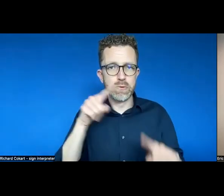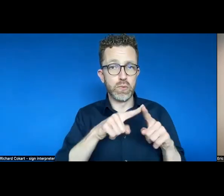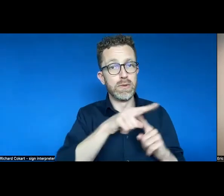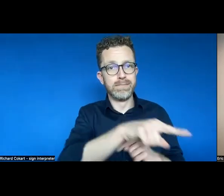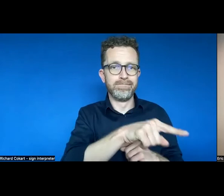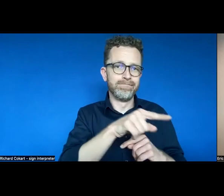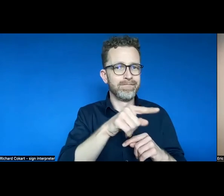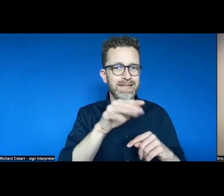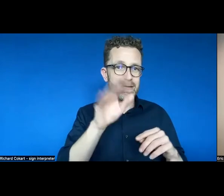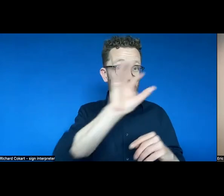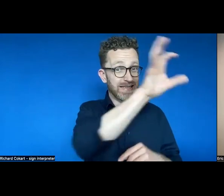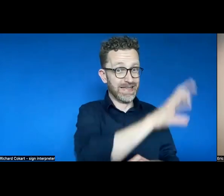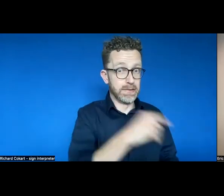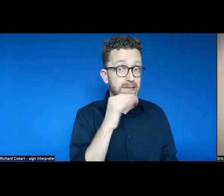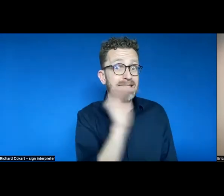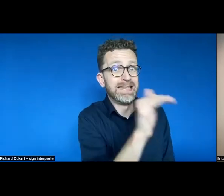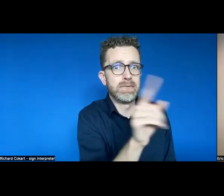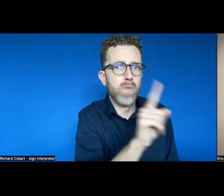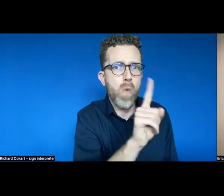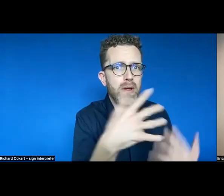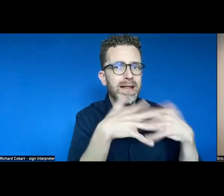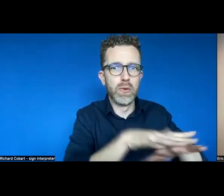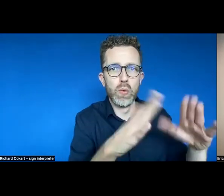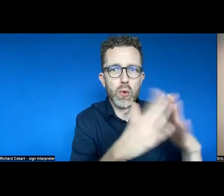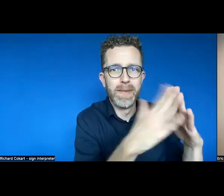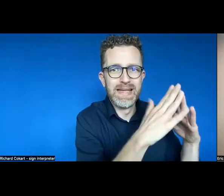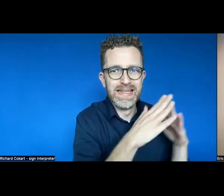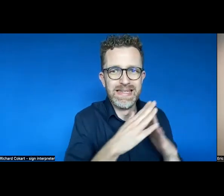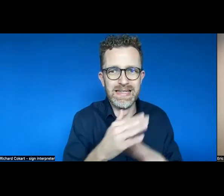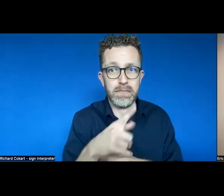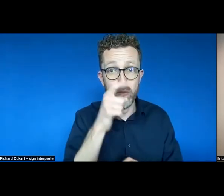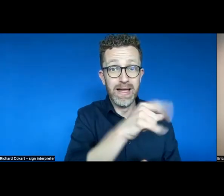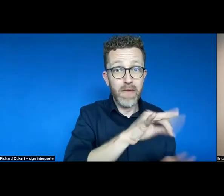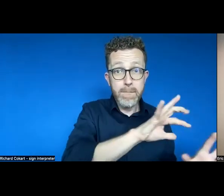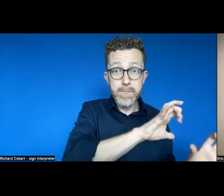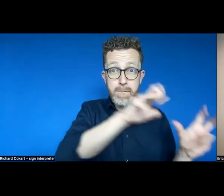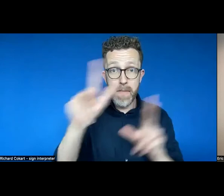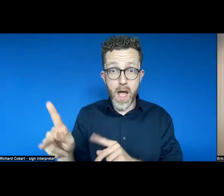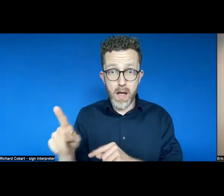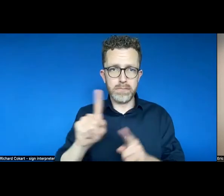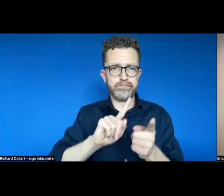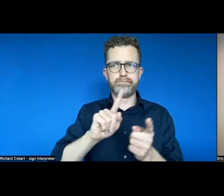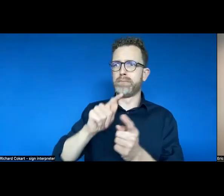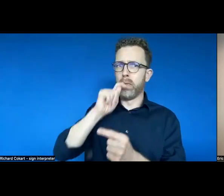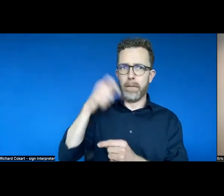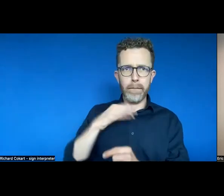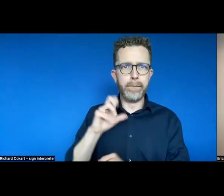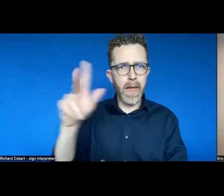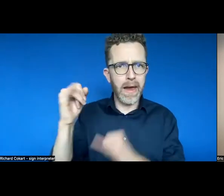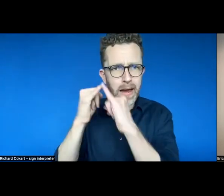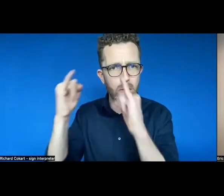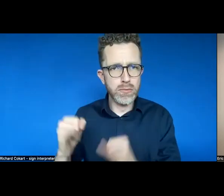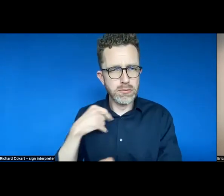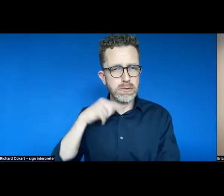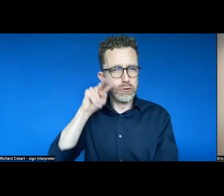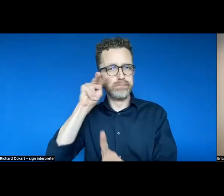the protection of its citizens and to fight off a totally unjustified onslaught at this time. The Ukrainians